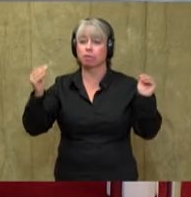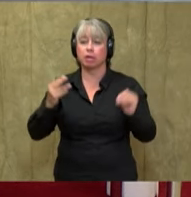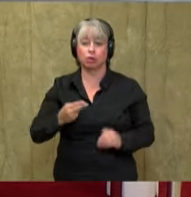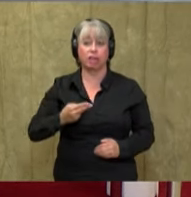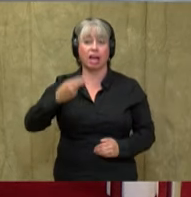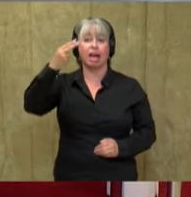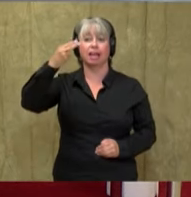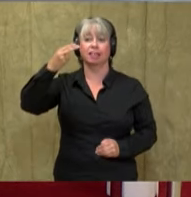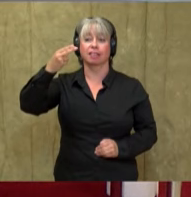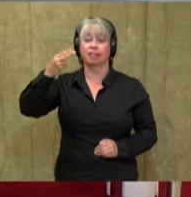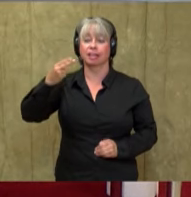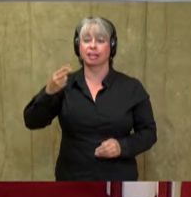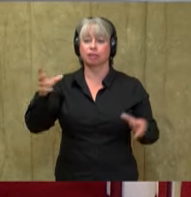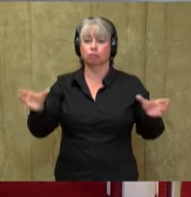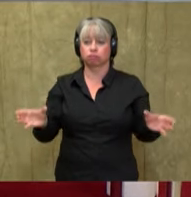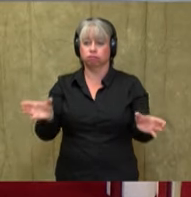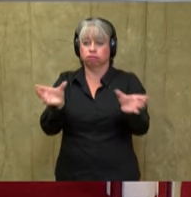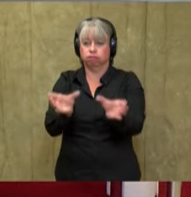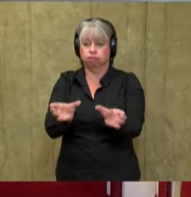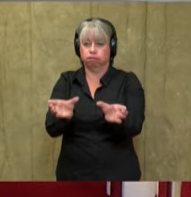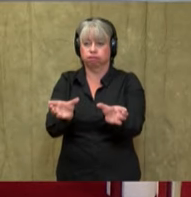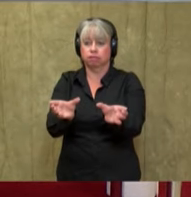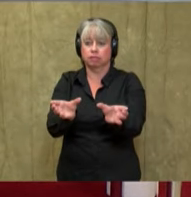I'm going to put them side by side.